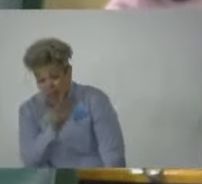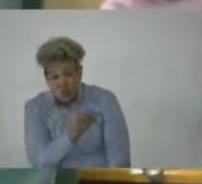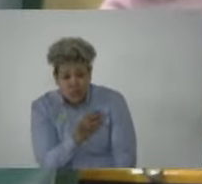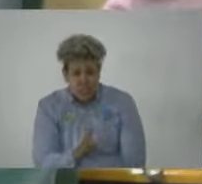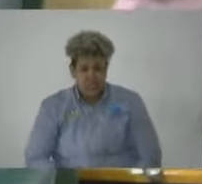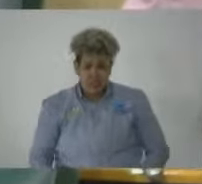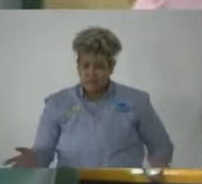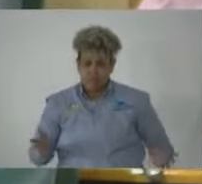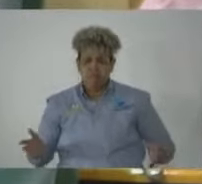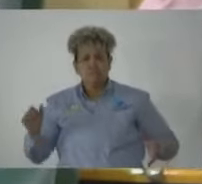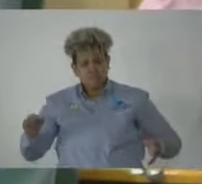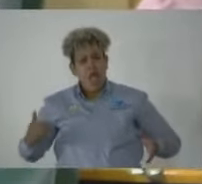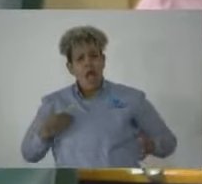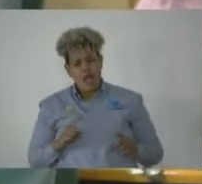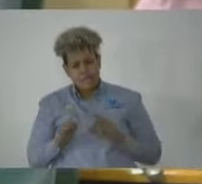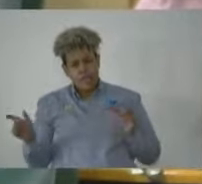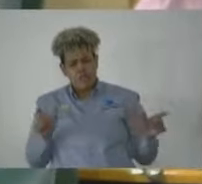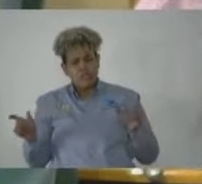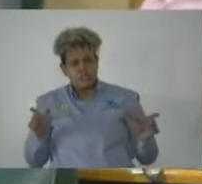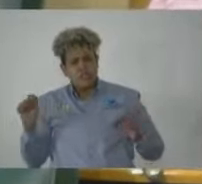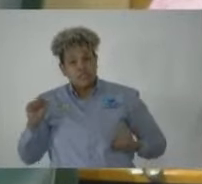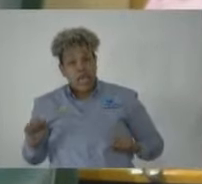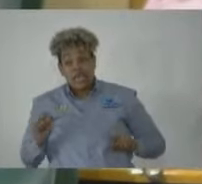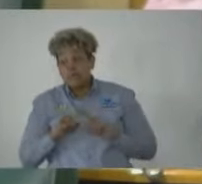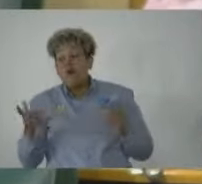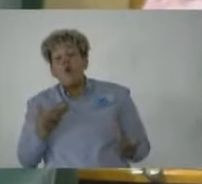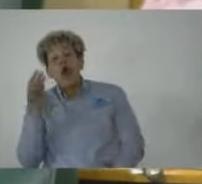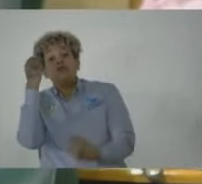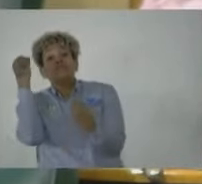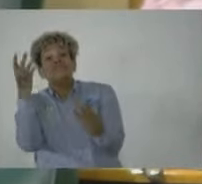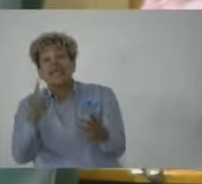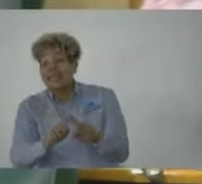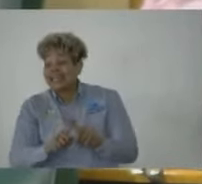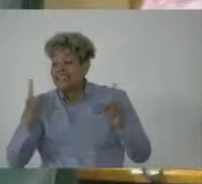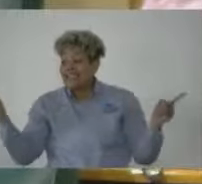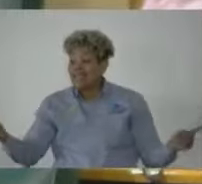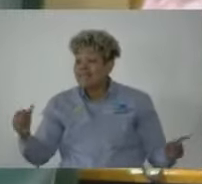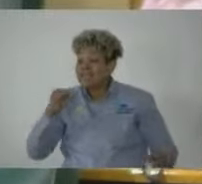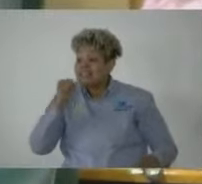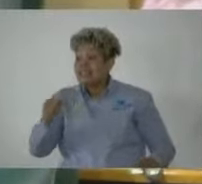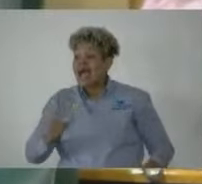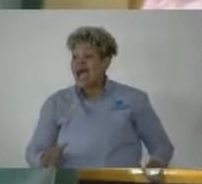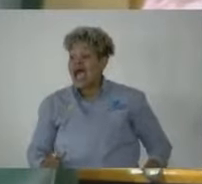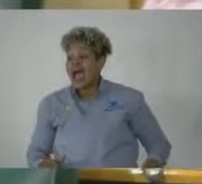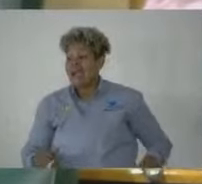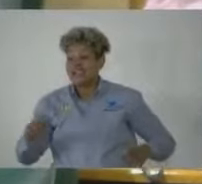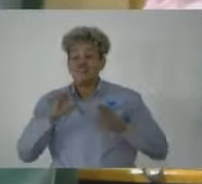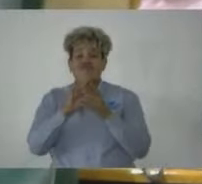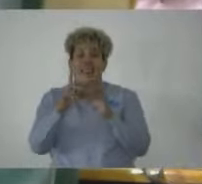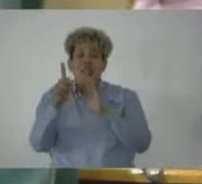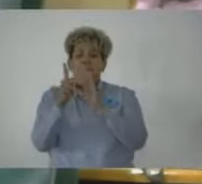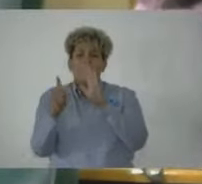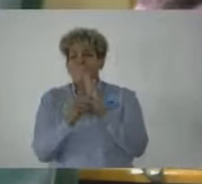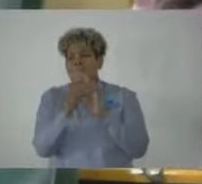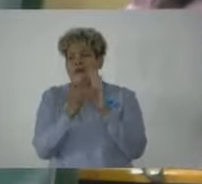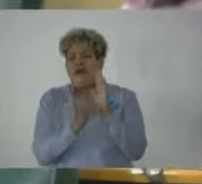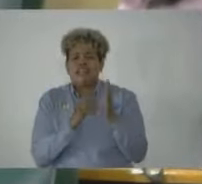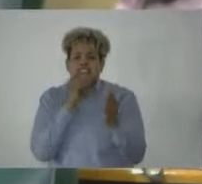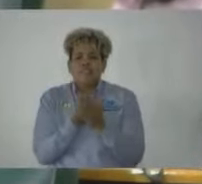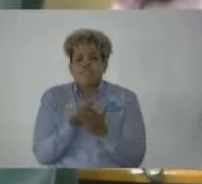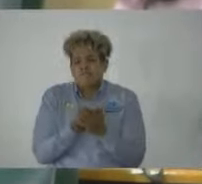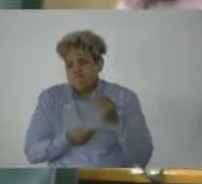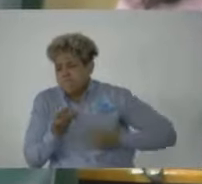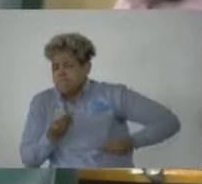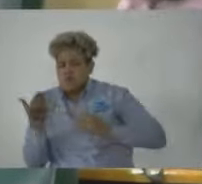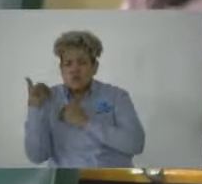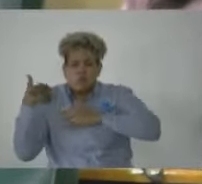2016. I'm not saying there wasn't a difference. But what I'm saying is the difference was not around the policy of fiscal responsibility